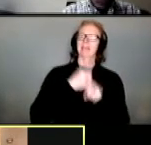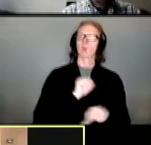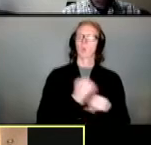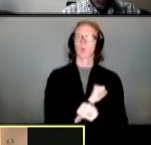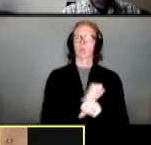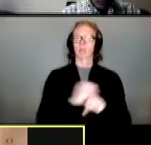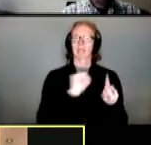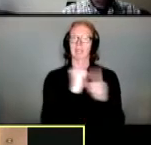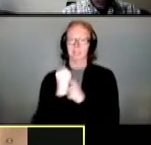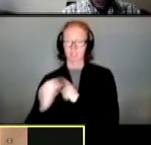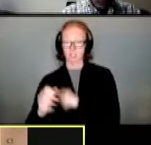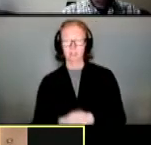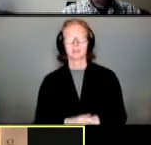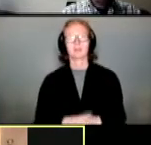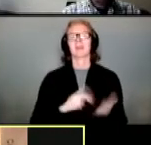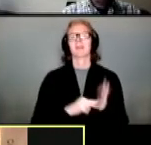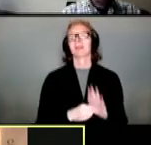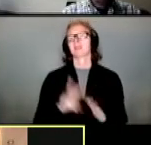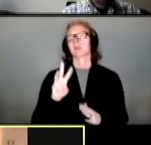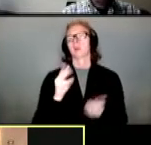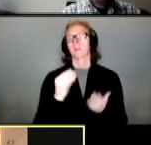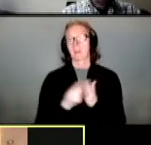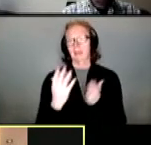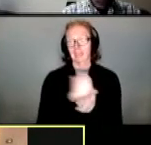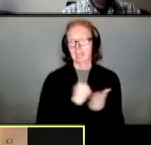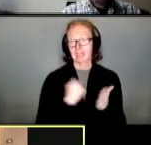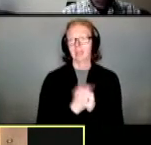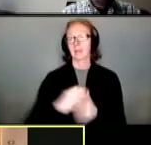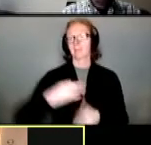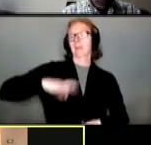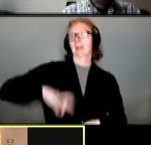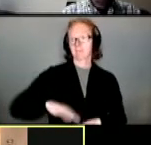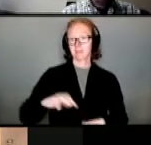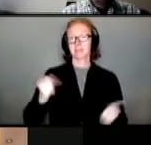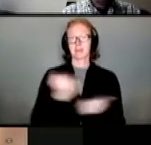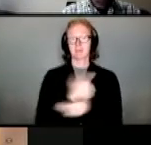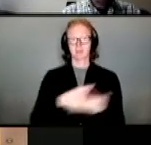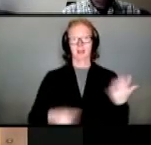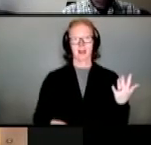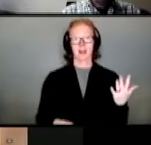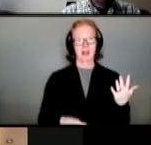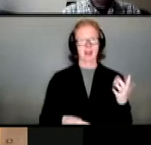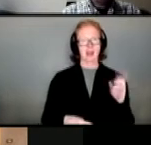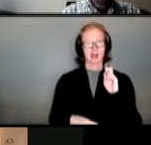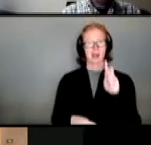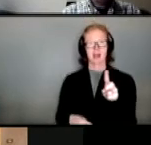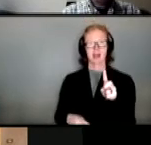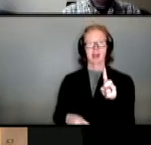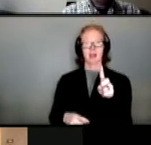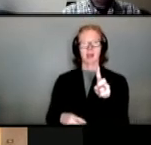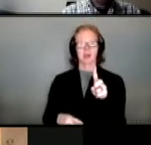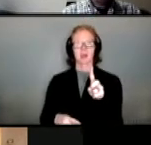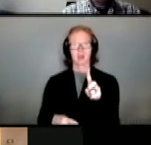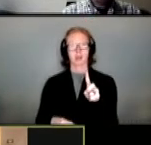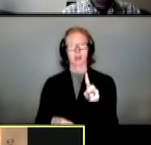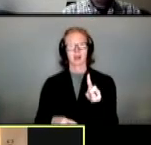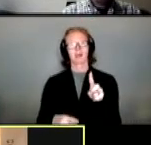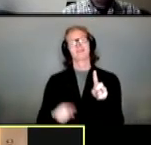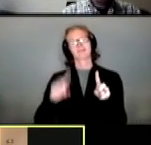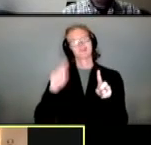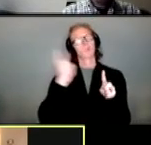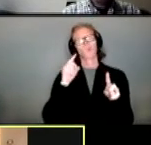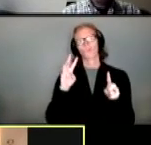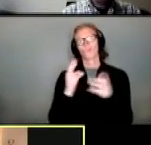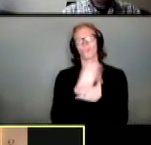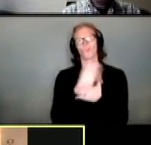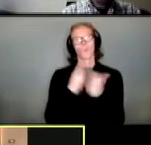So wages, benefits, and things of that sort. Wages, hours, and working conditions. Yes, and mm-hmm.